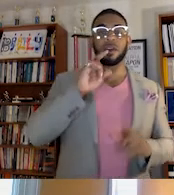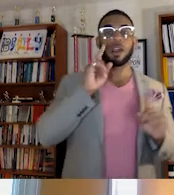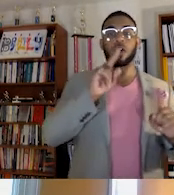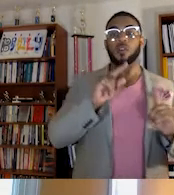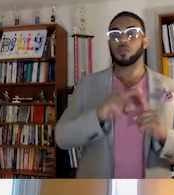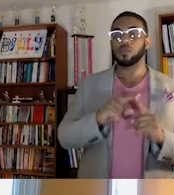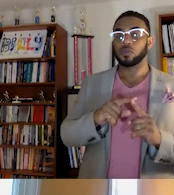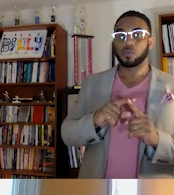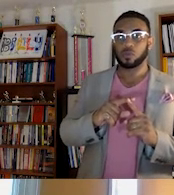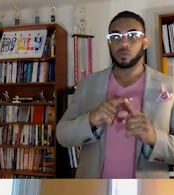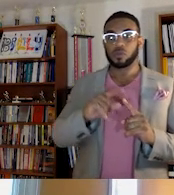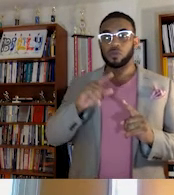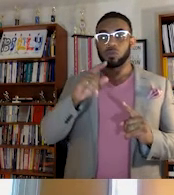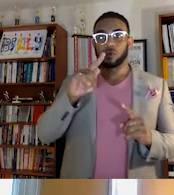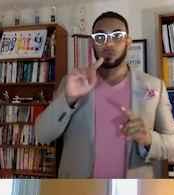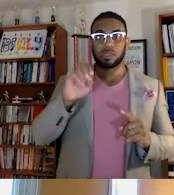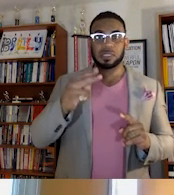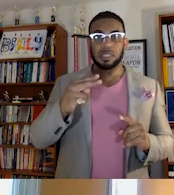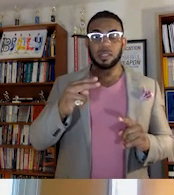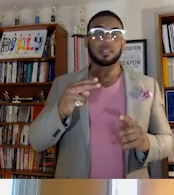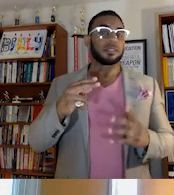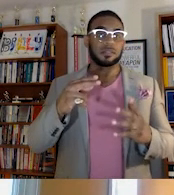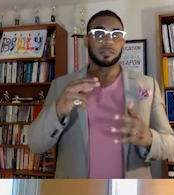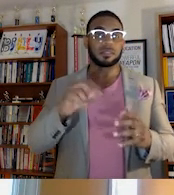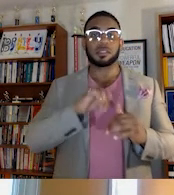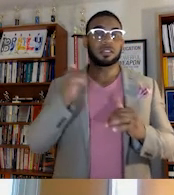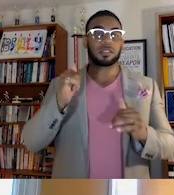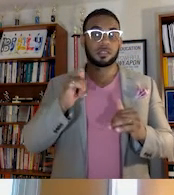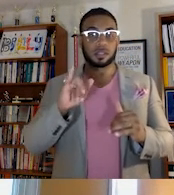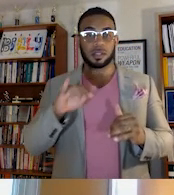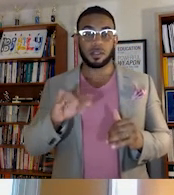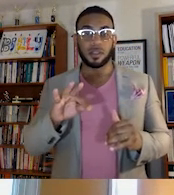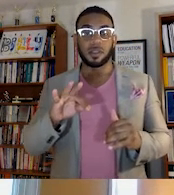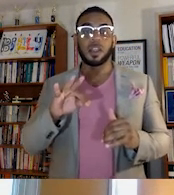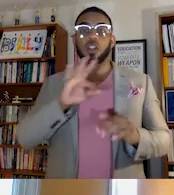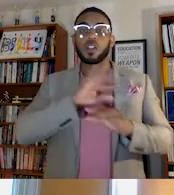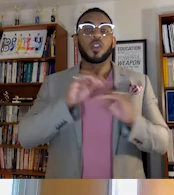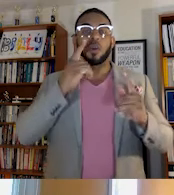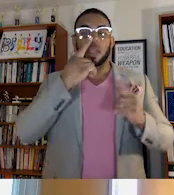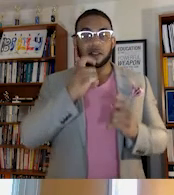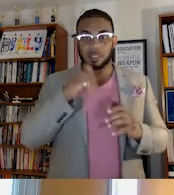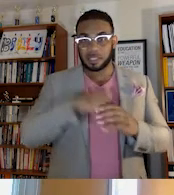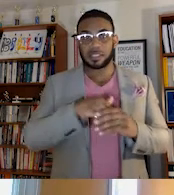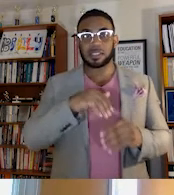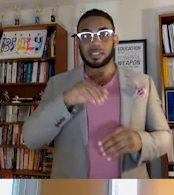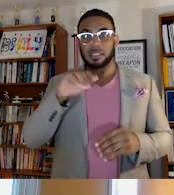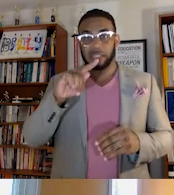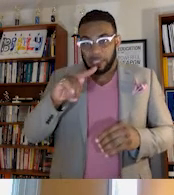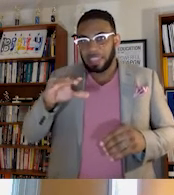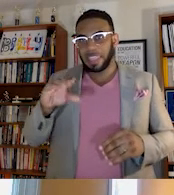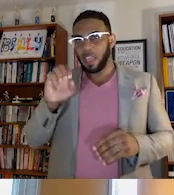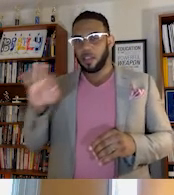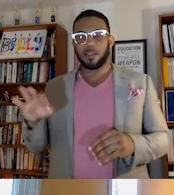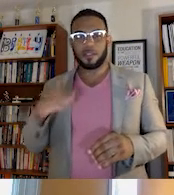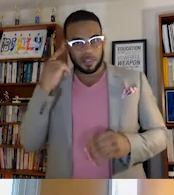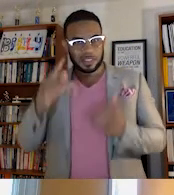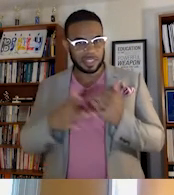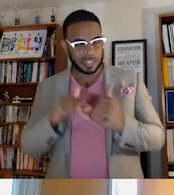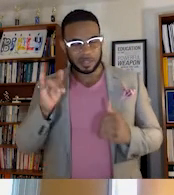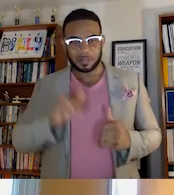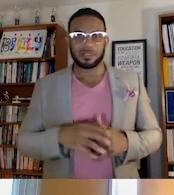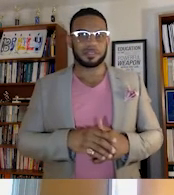to but the thing that's interesting is there's no funding for technology, Right.